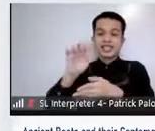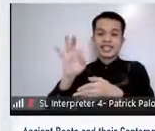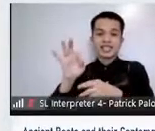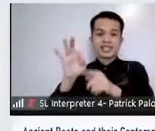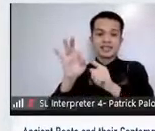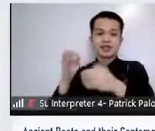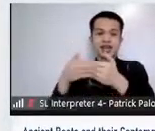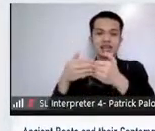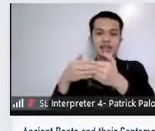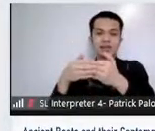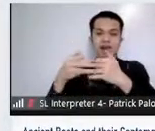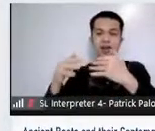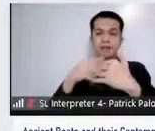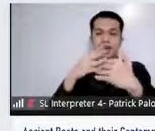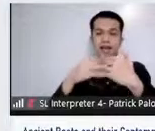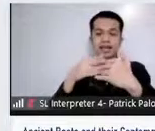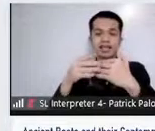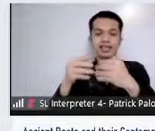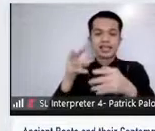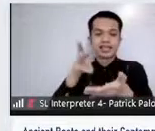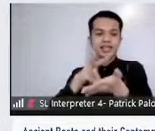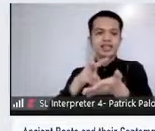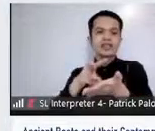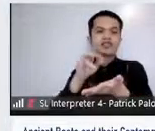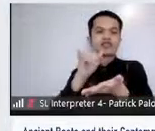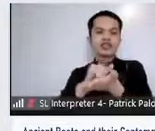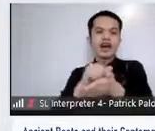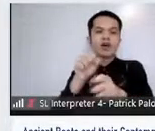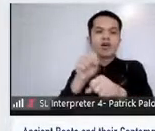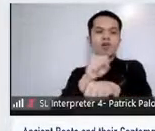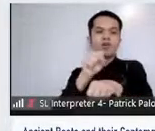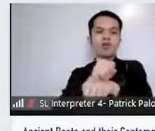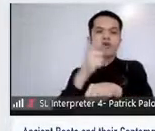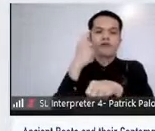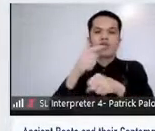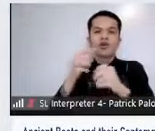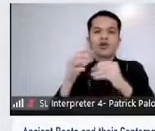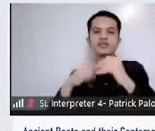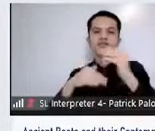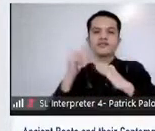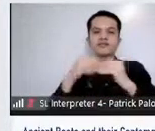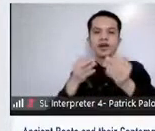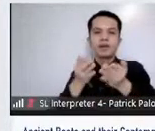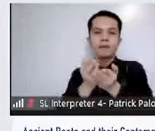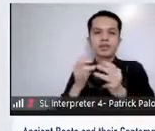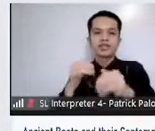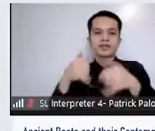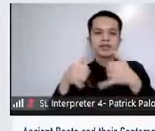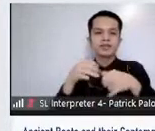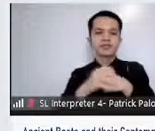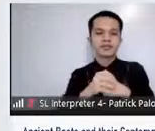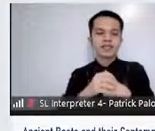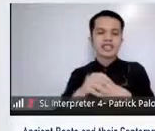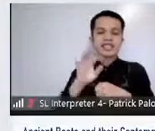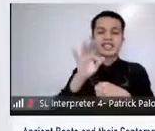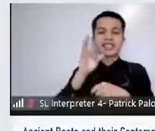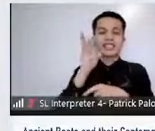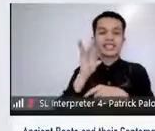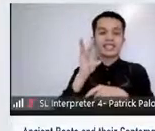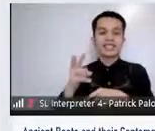area serves as a working area for boat building and playground. In the 1960s, Harry Arlo